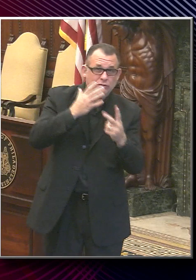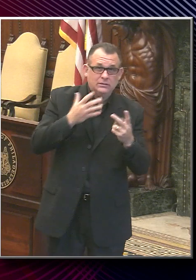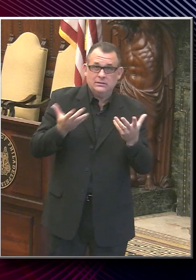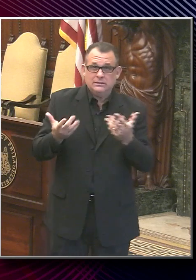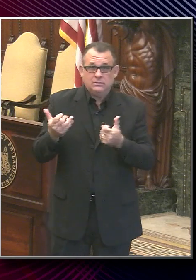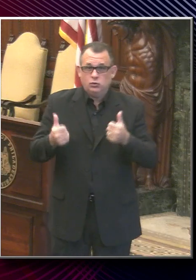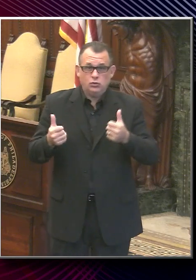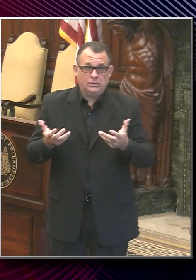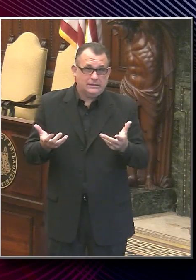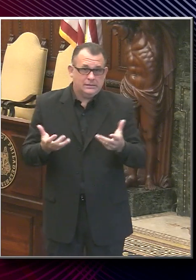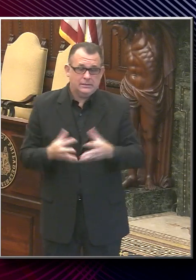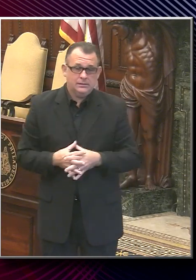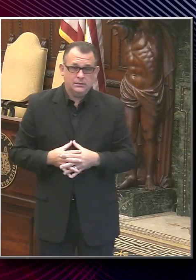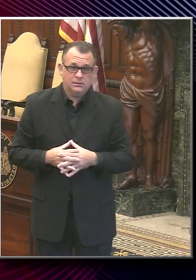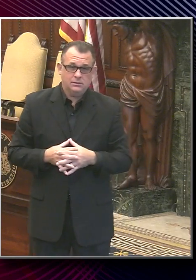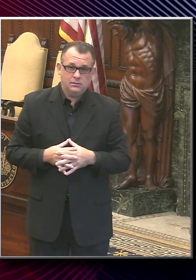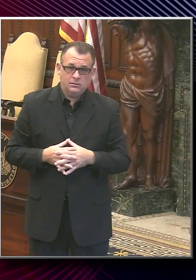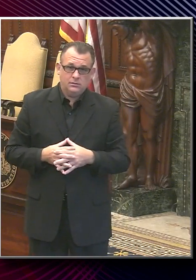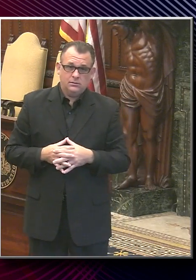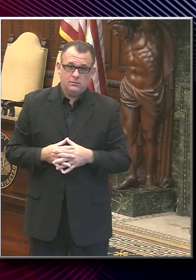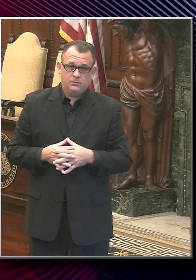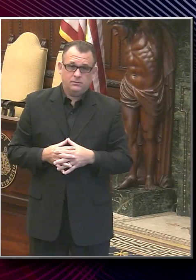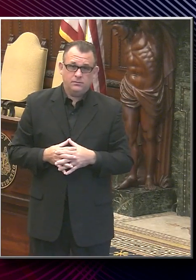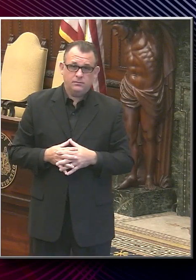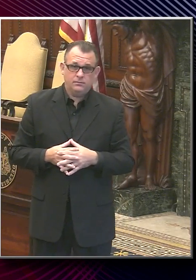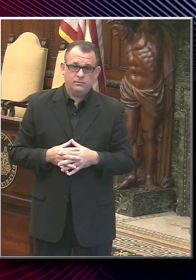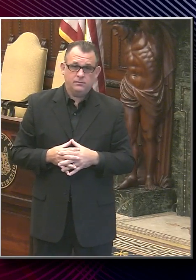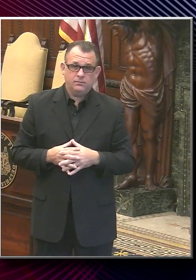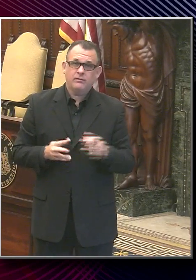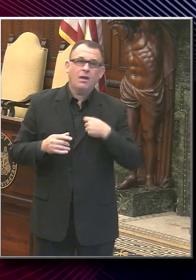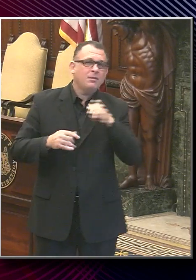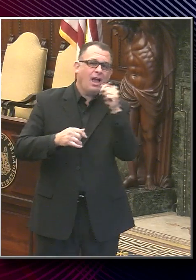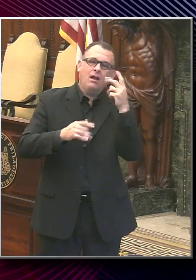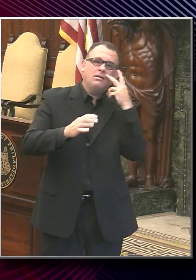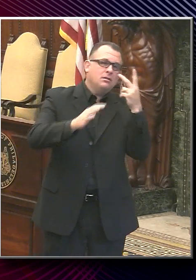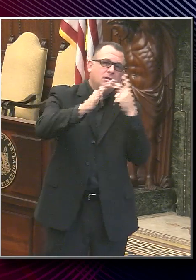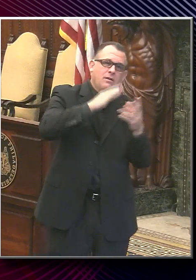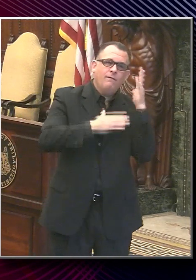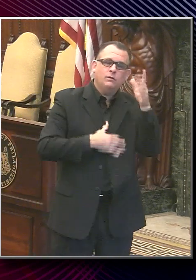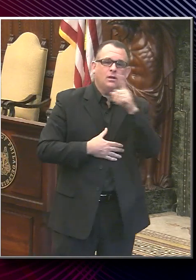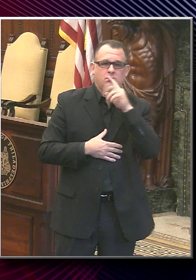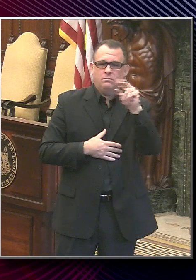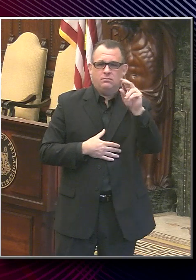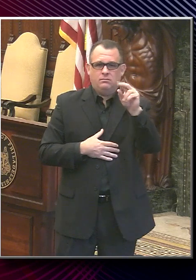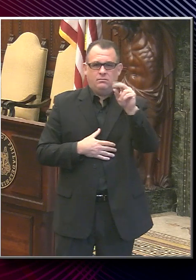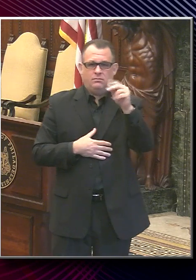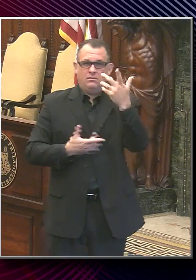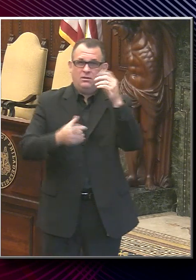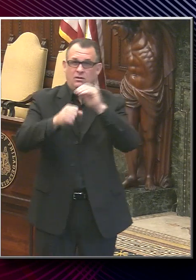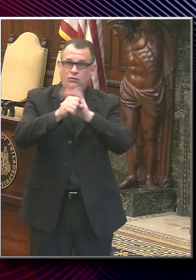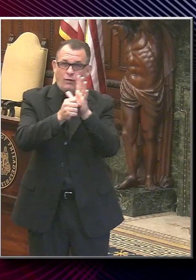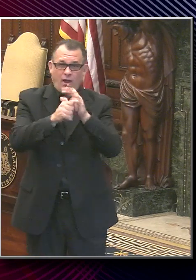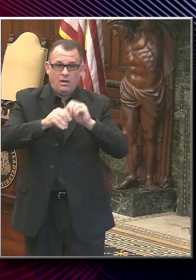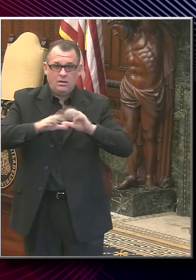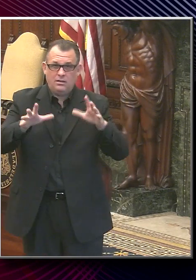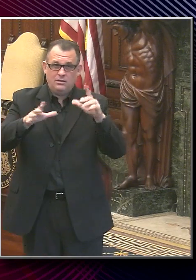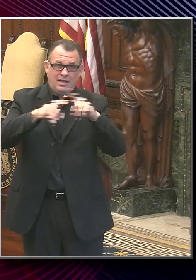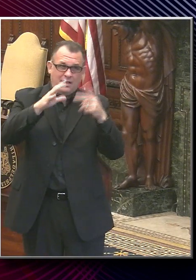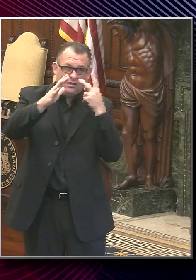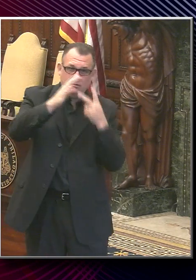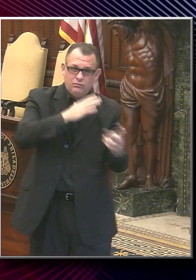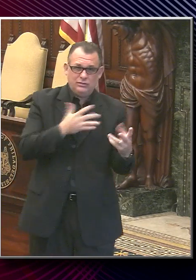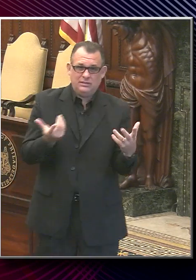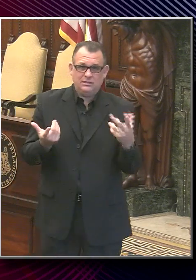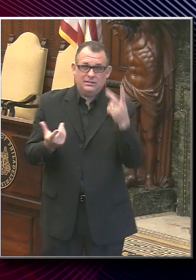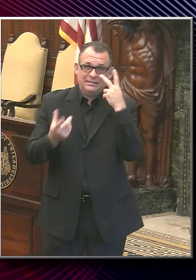this wrong, I'm going to be careful not to call the future at this point. It's really hard to say where the virus is going to go. I'm certainly pleased to see the numbers go down, but I